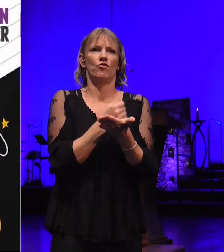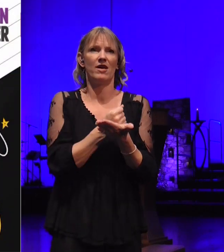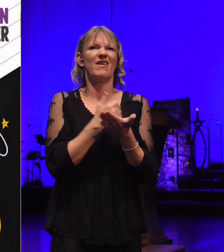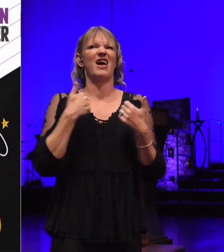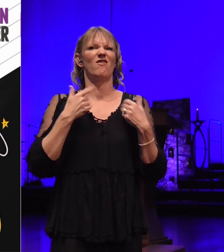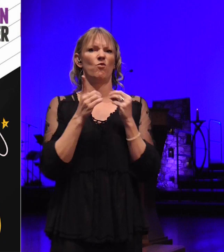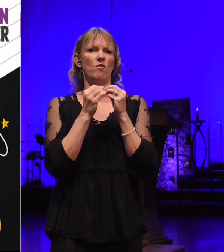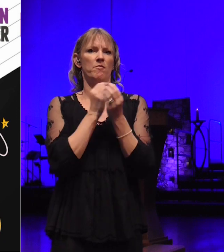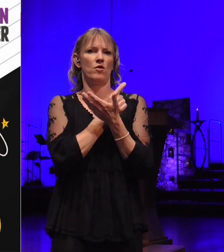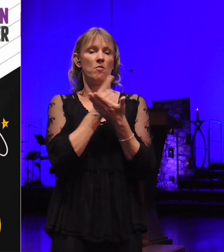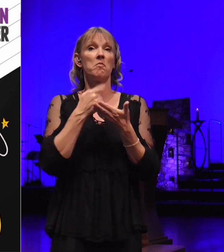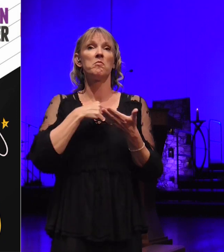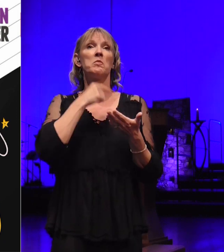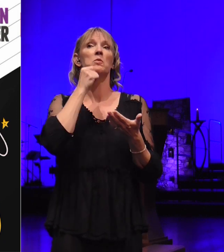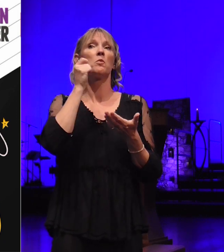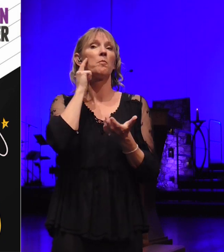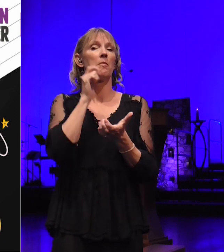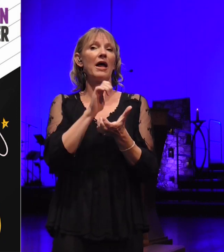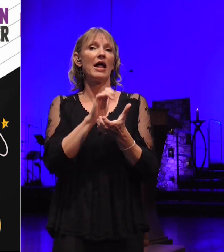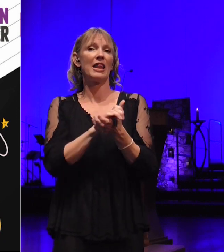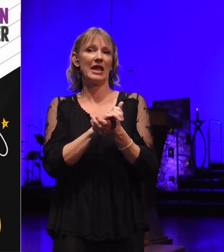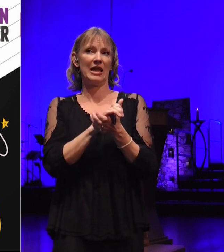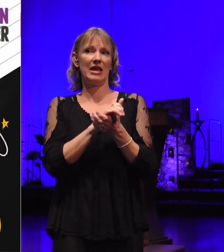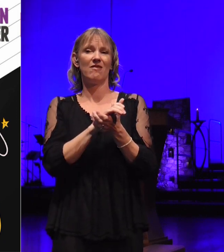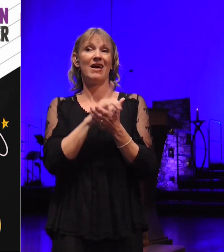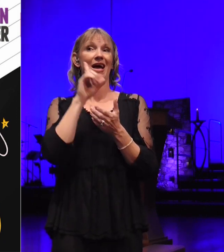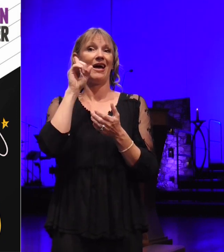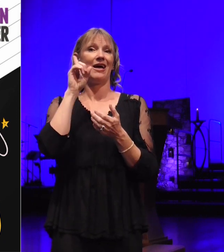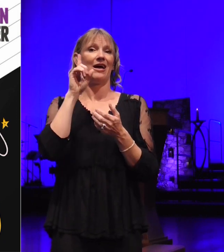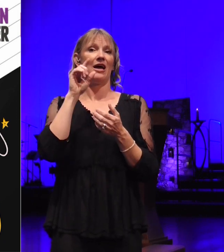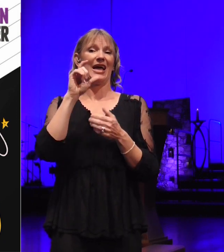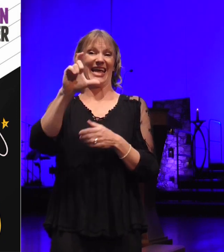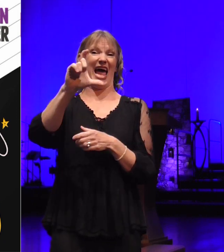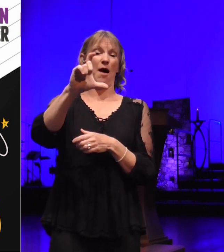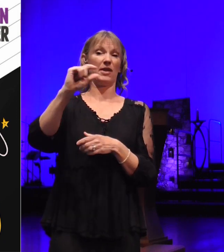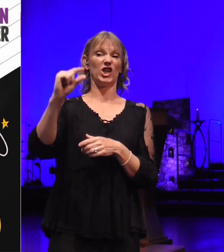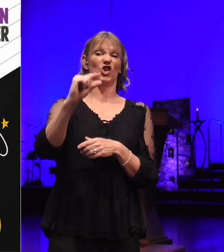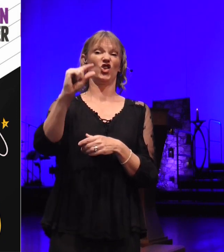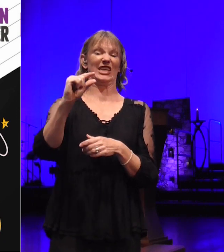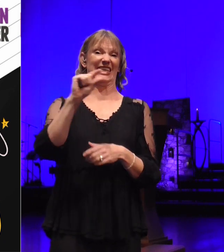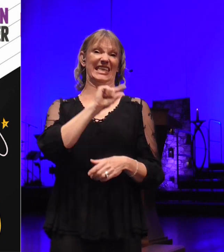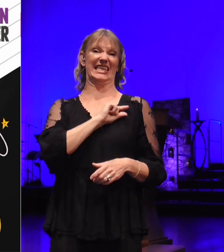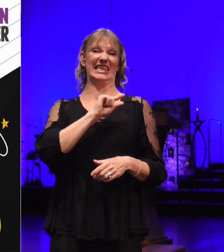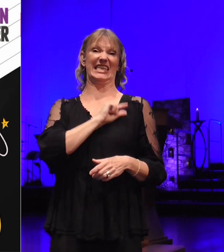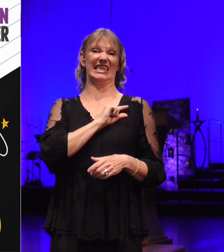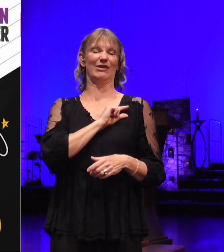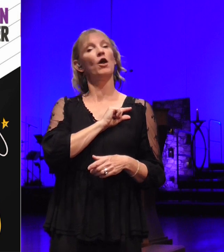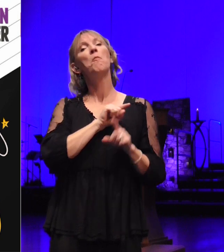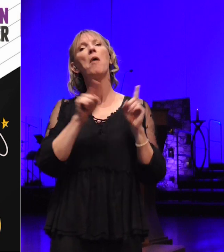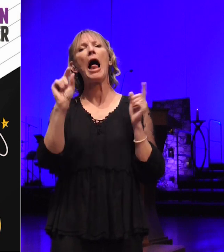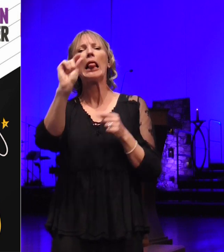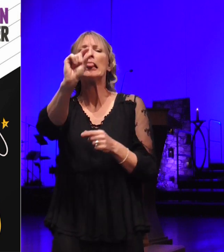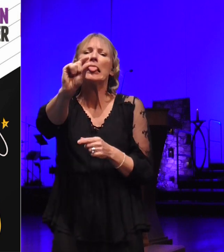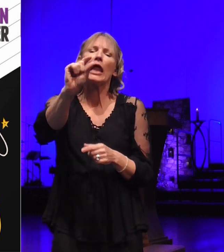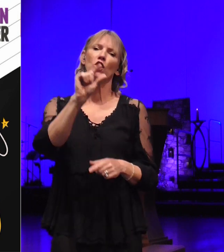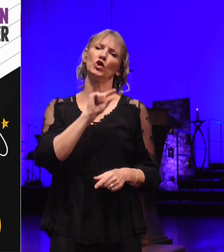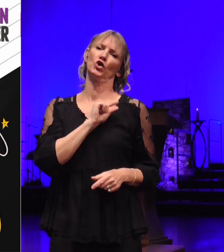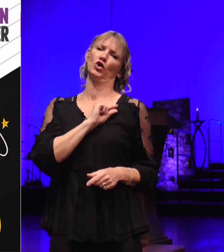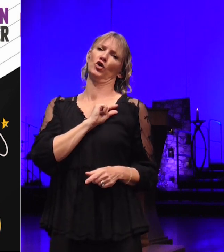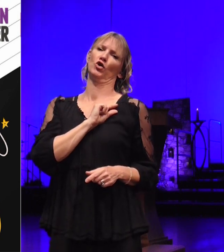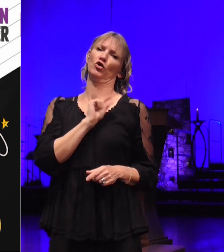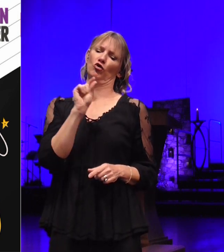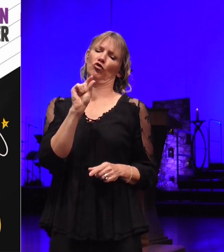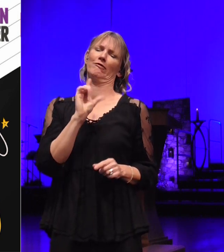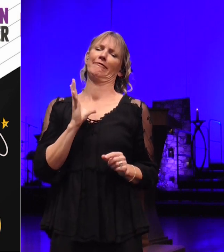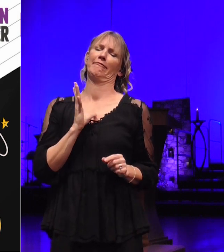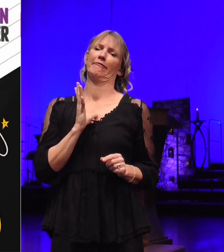week, and we don't believe in capital G guilt here at Mile High Church, but a little G every now and then, just to remind you